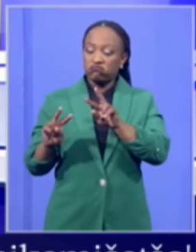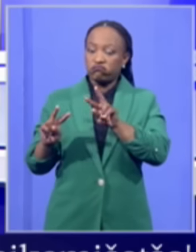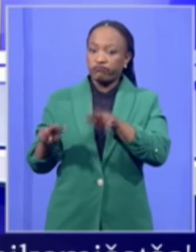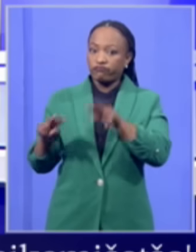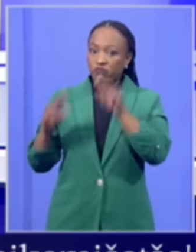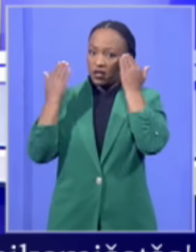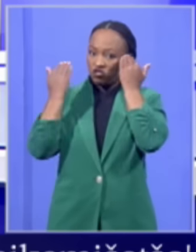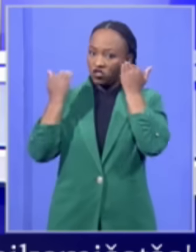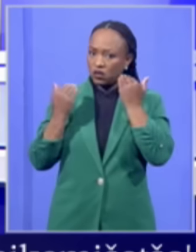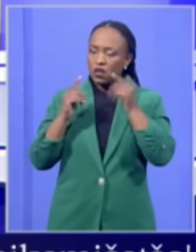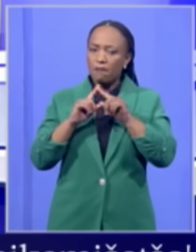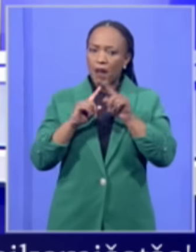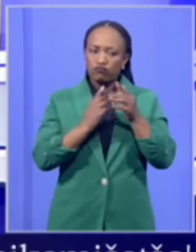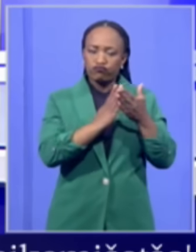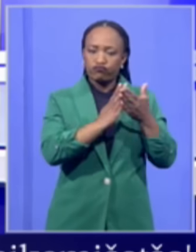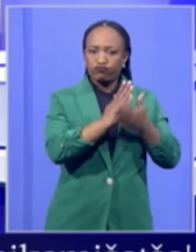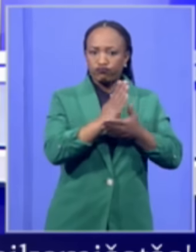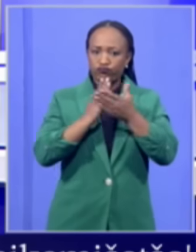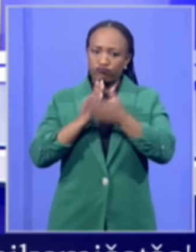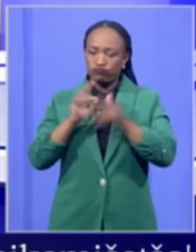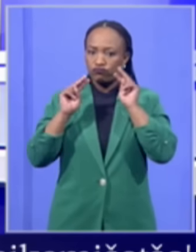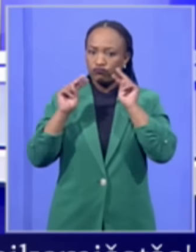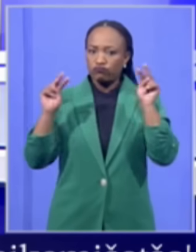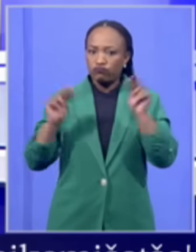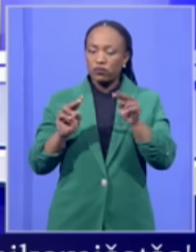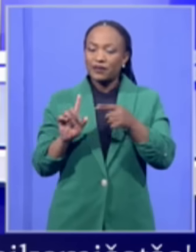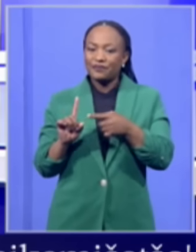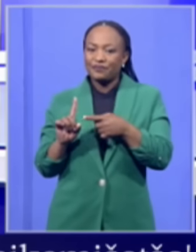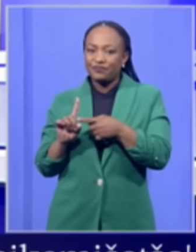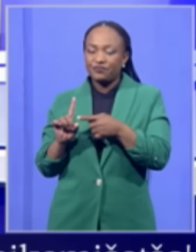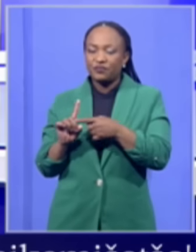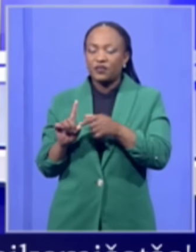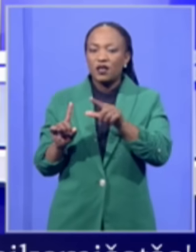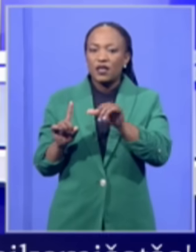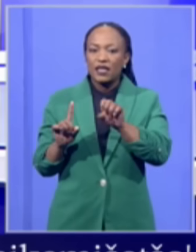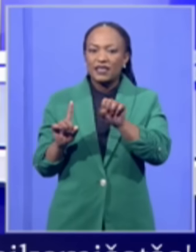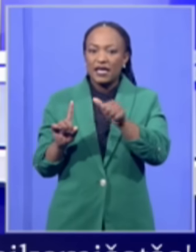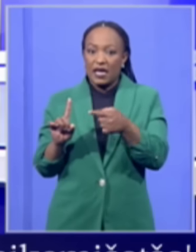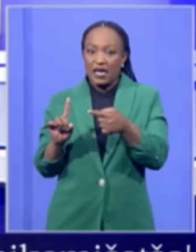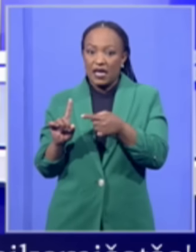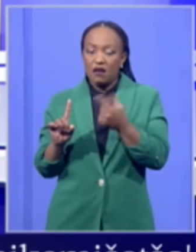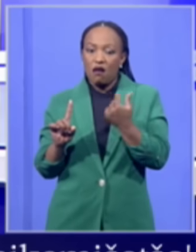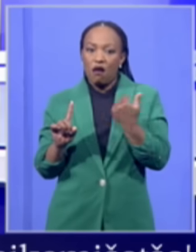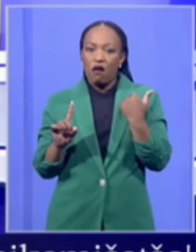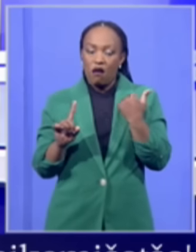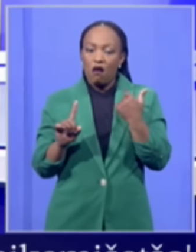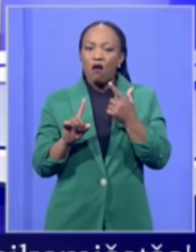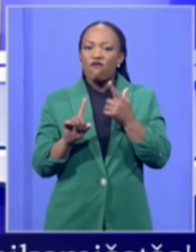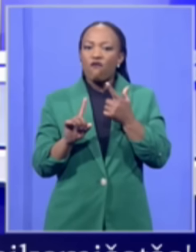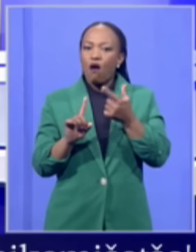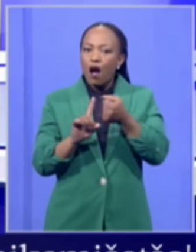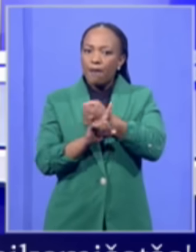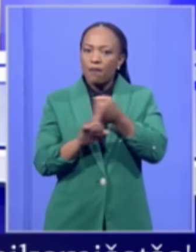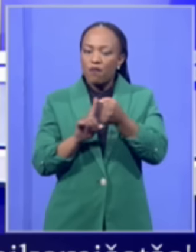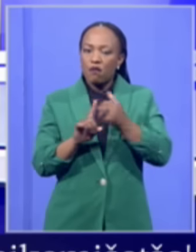šetša mahlakore ka moka a molao. Fenton yo a šomilego mererong ya tlaišo ya bong go tloga ngwageng wa